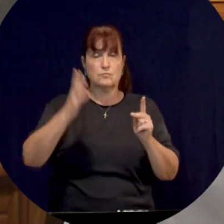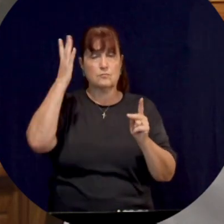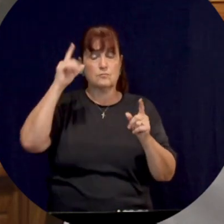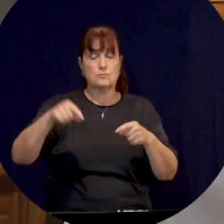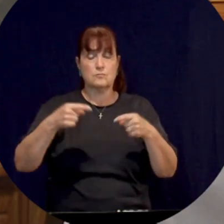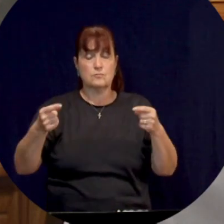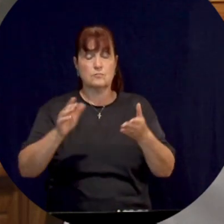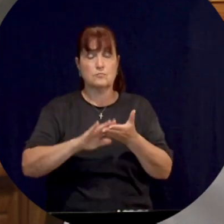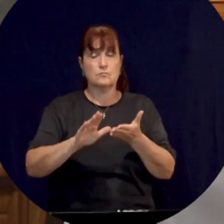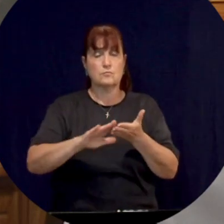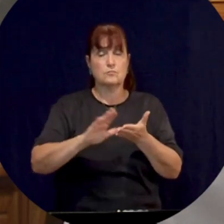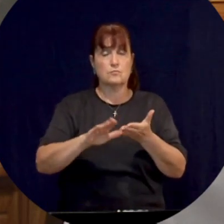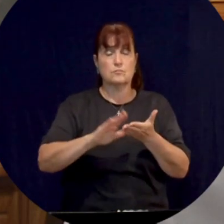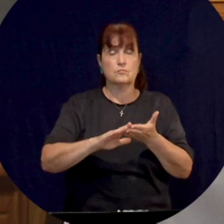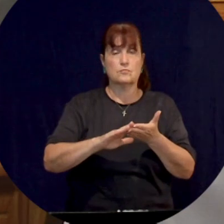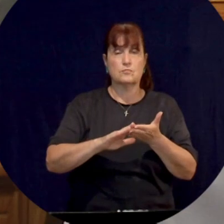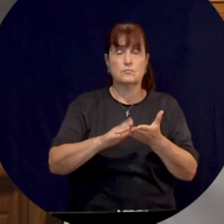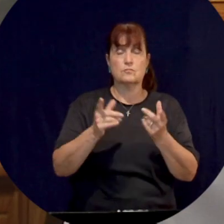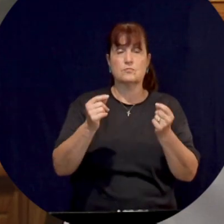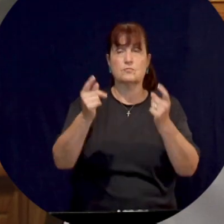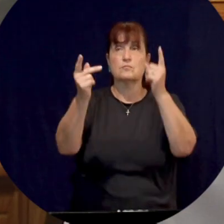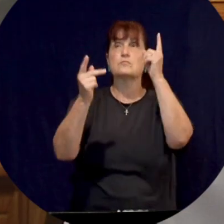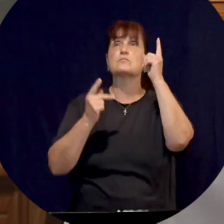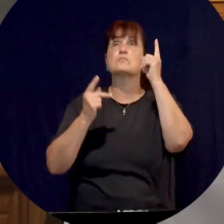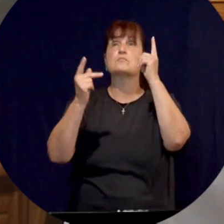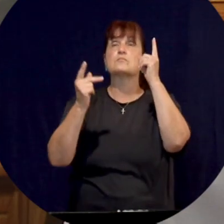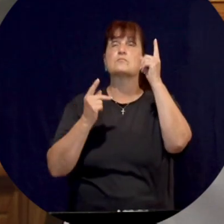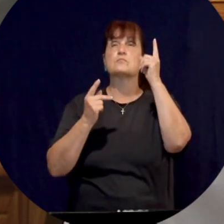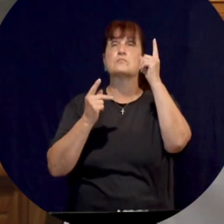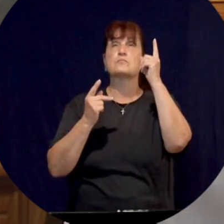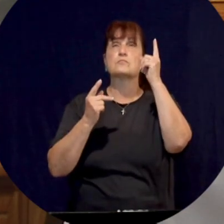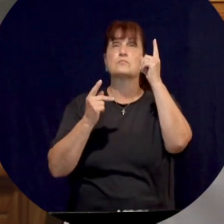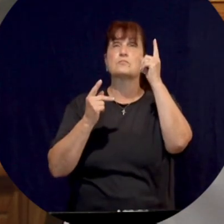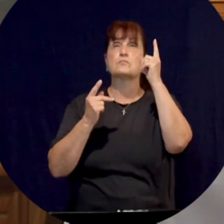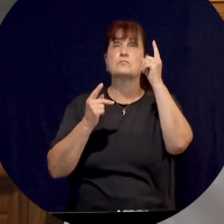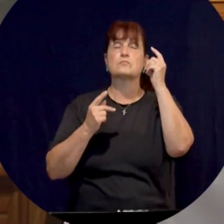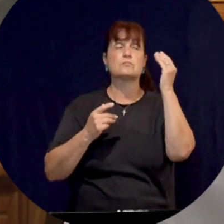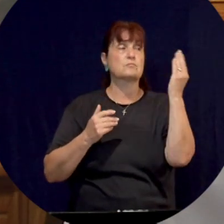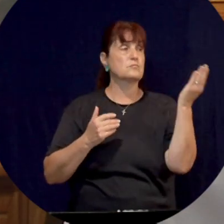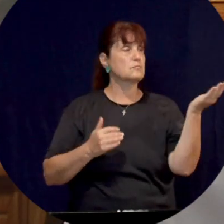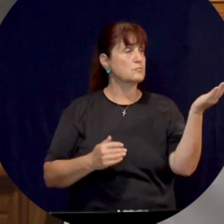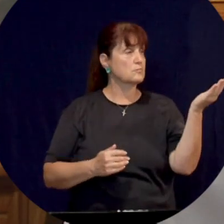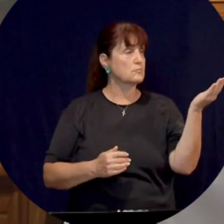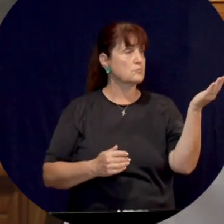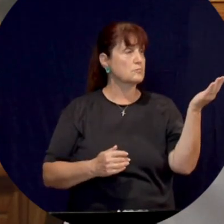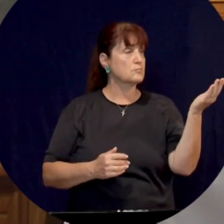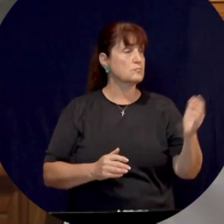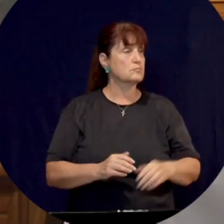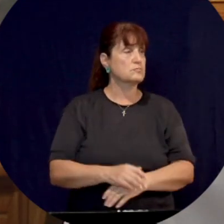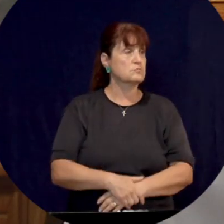the forgiveness of sins. Do this in memory of me."